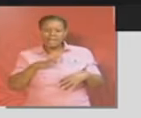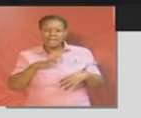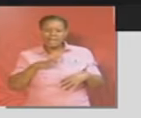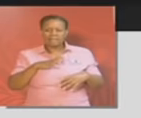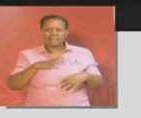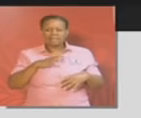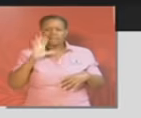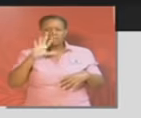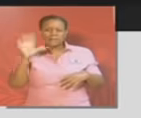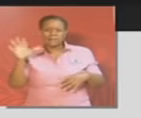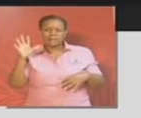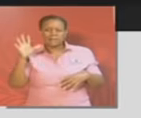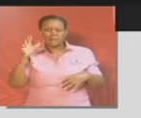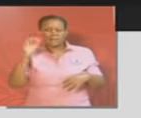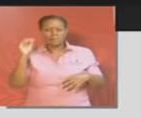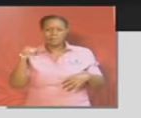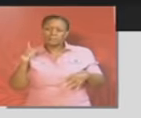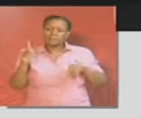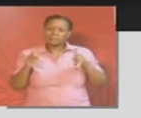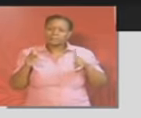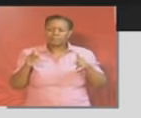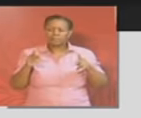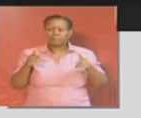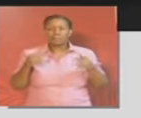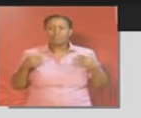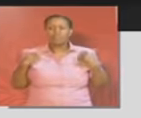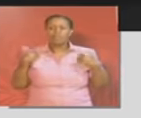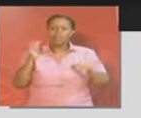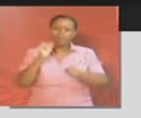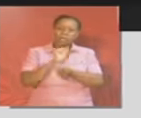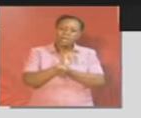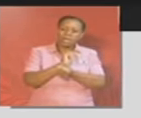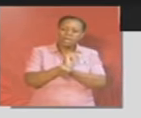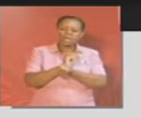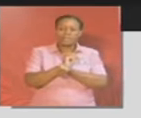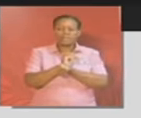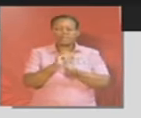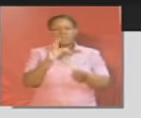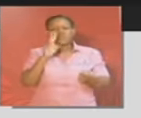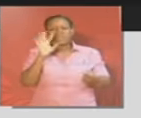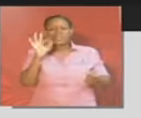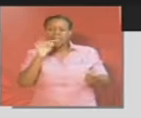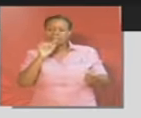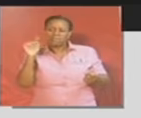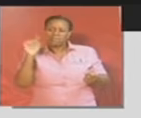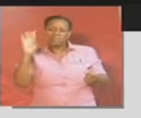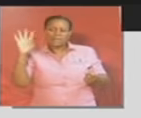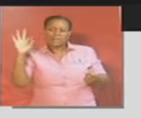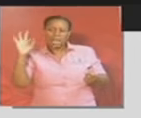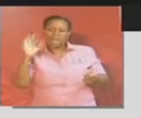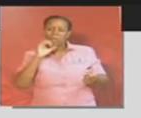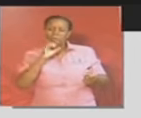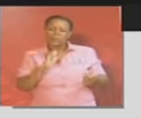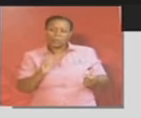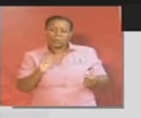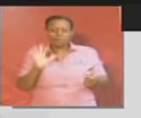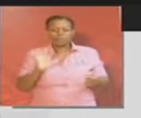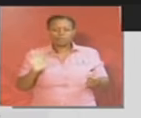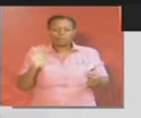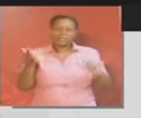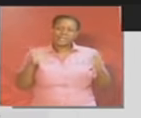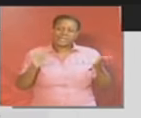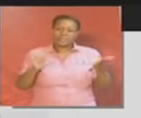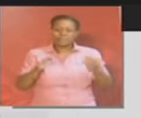the 25 to 49 year old age group. Moving to the next slide, the fatalities, however, have a